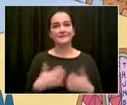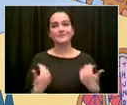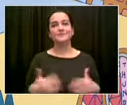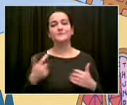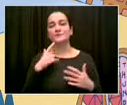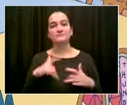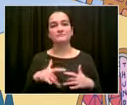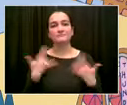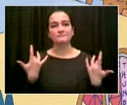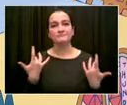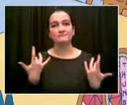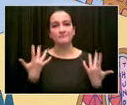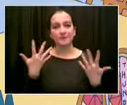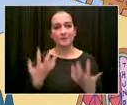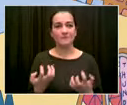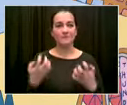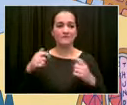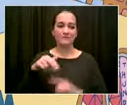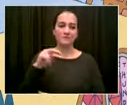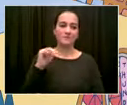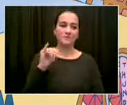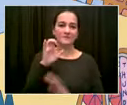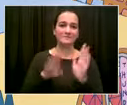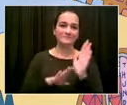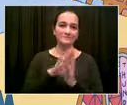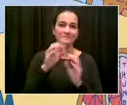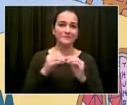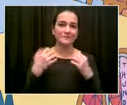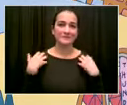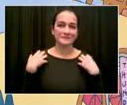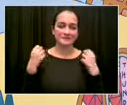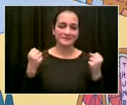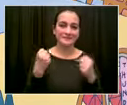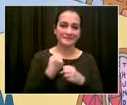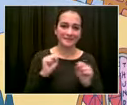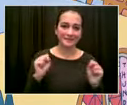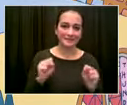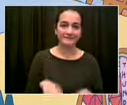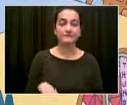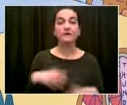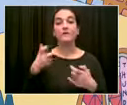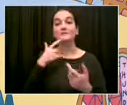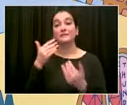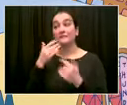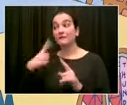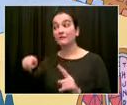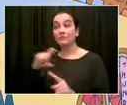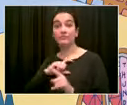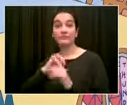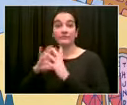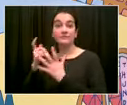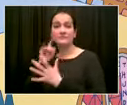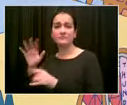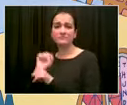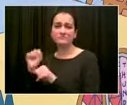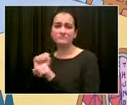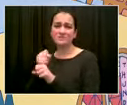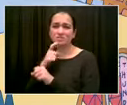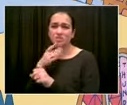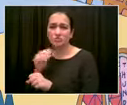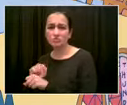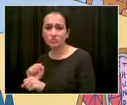NYPD, thanks to all the men and women who do this work, thanks to all the community members who do this work. A lot of good happening in Brooklyn, and